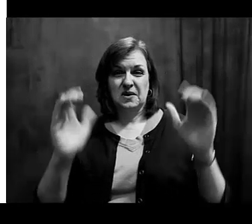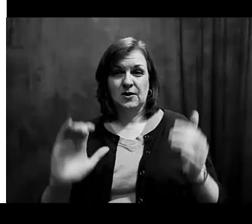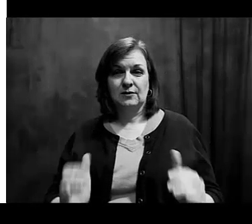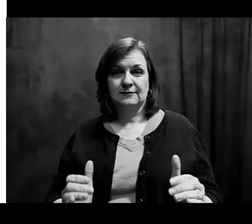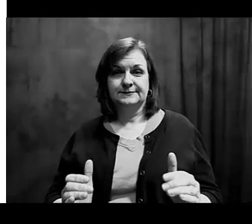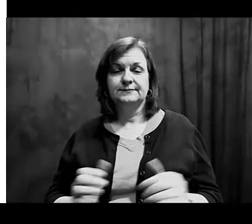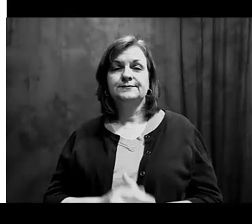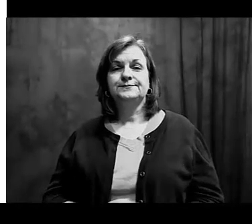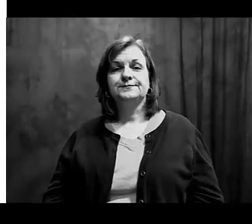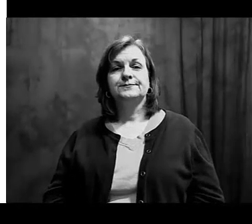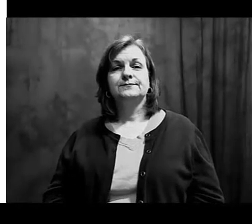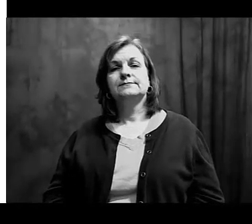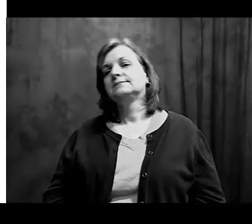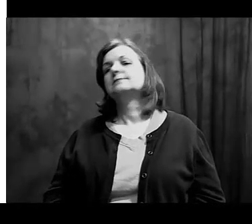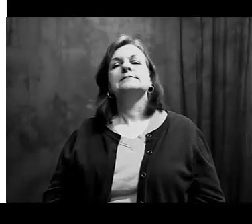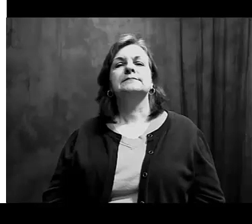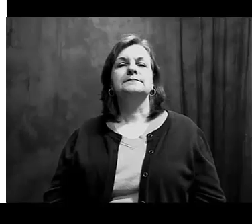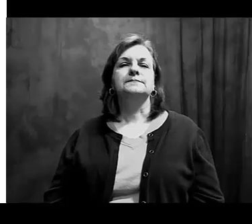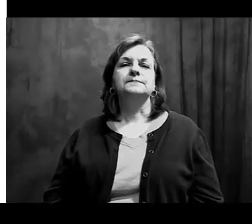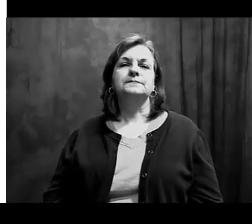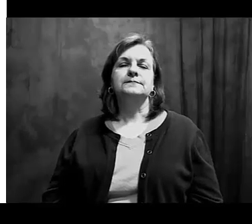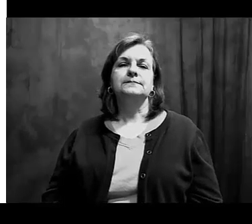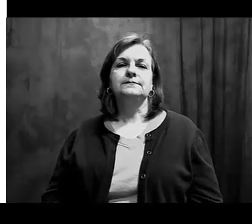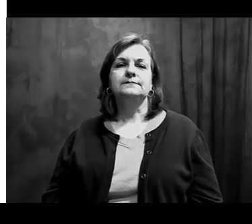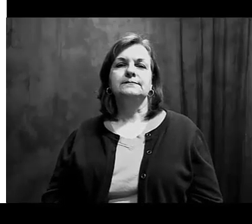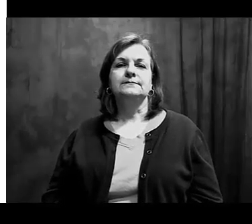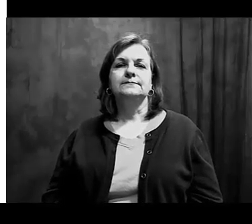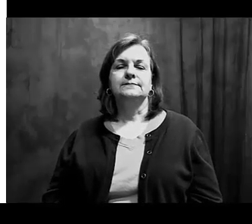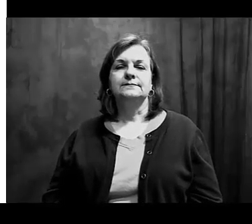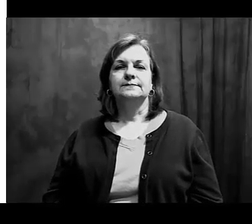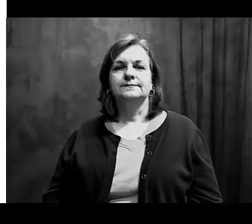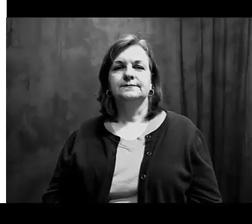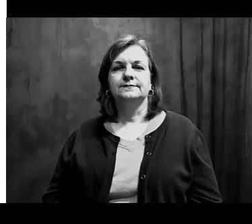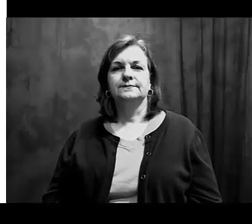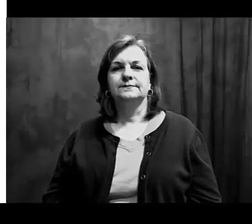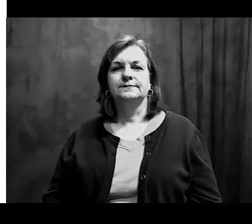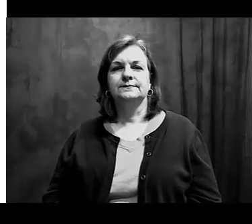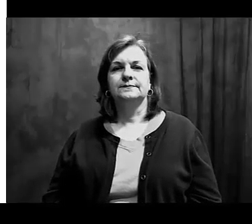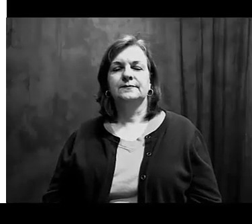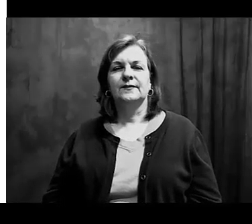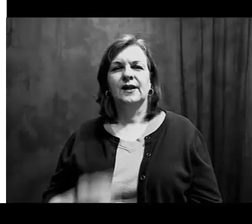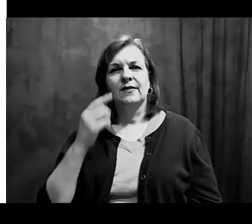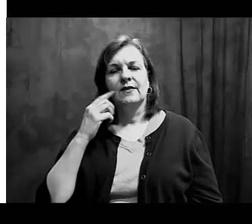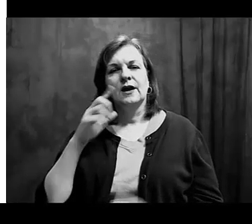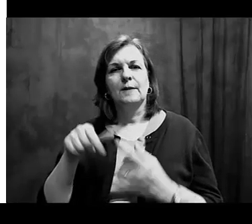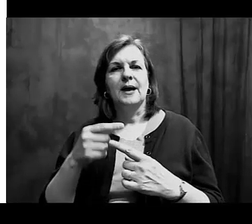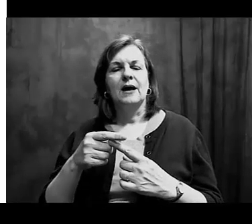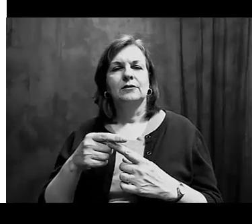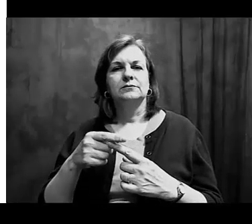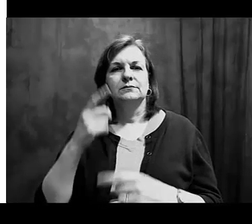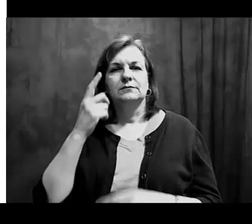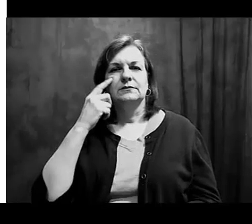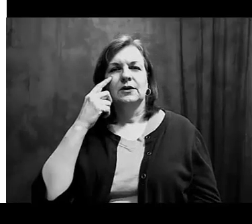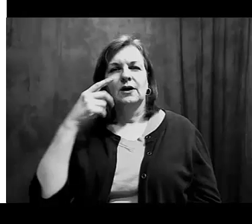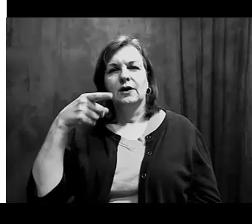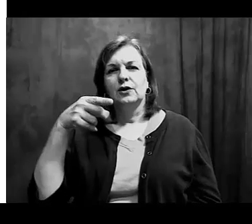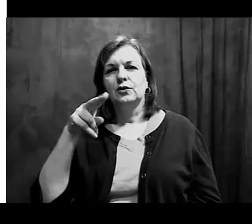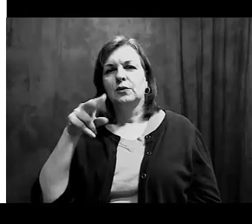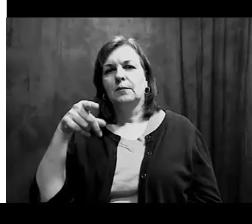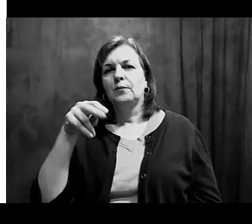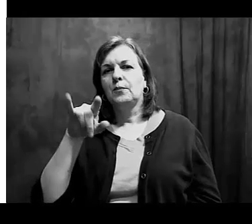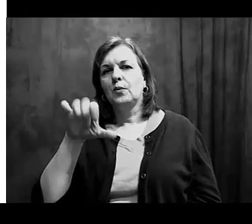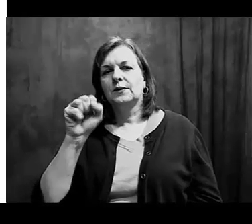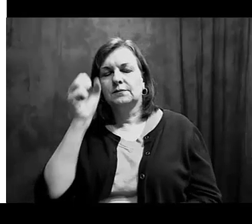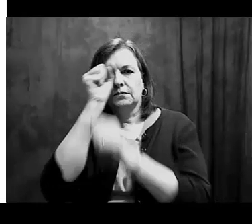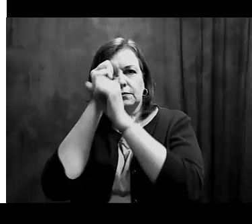So how do we look at differences here? Well, you can look down through this, but what we want to think about